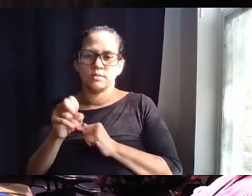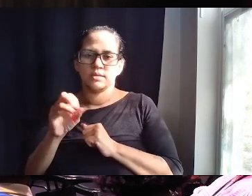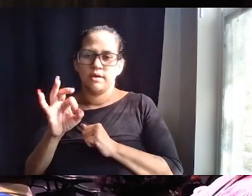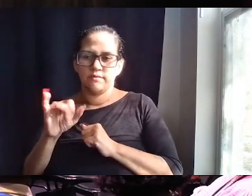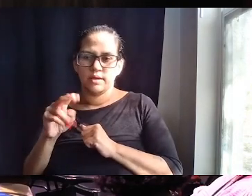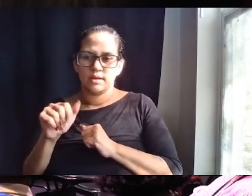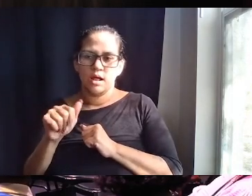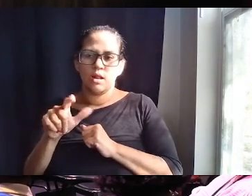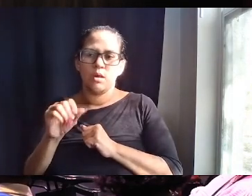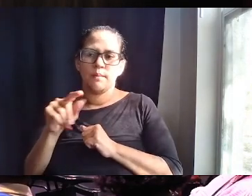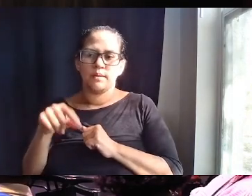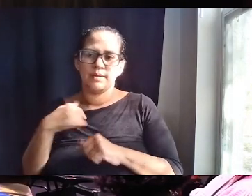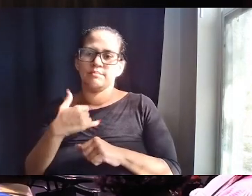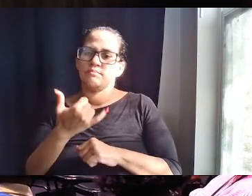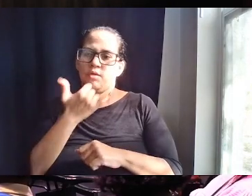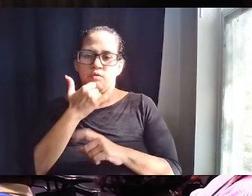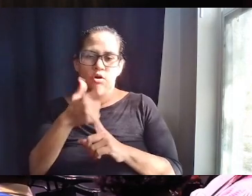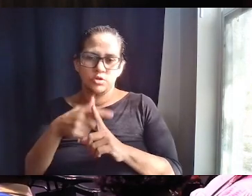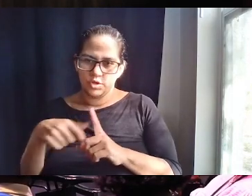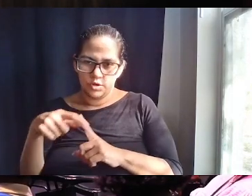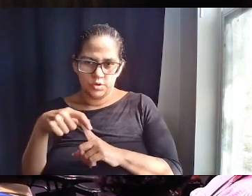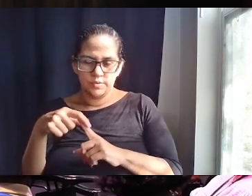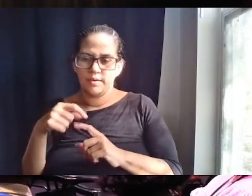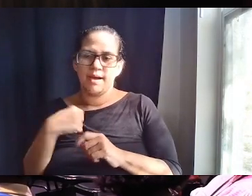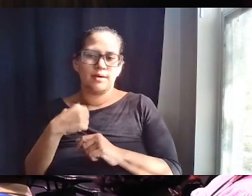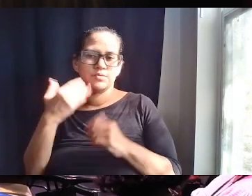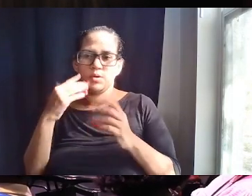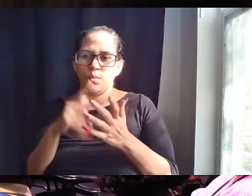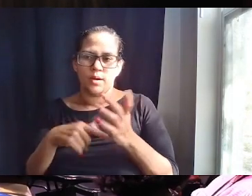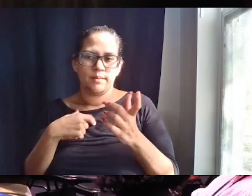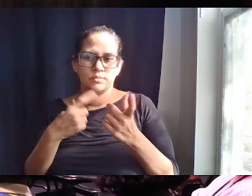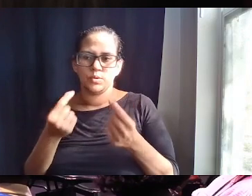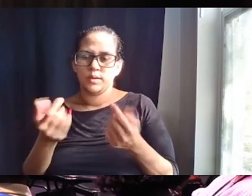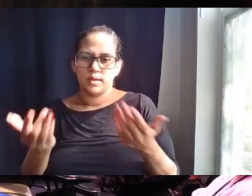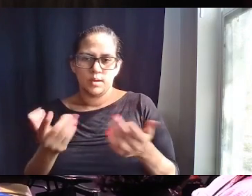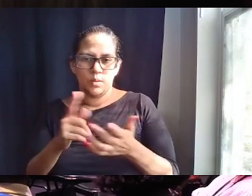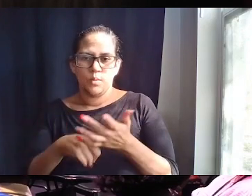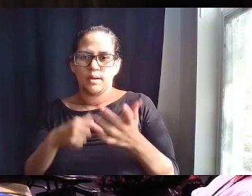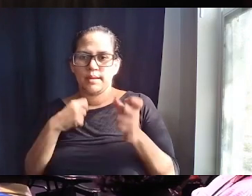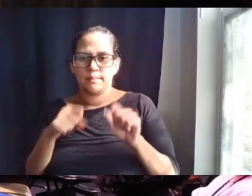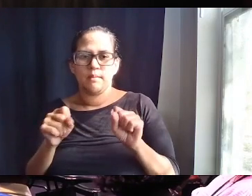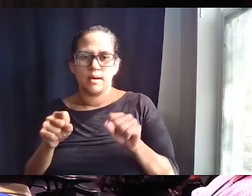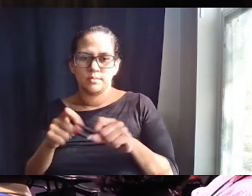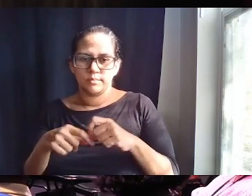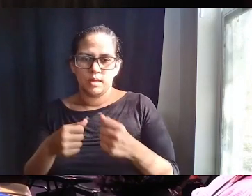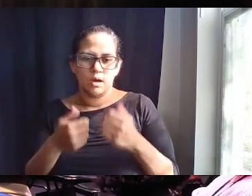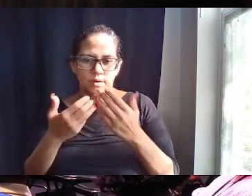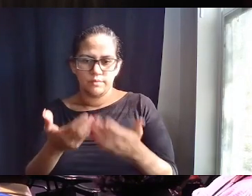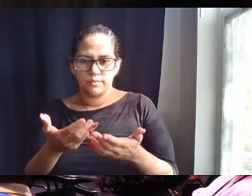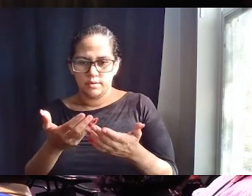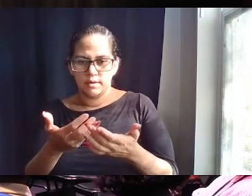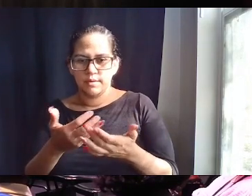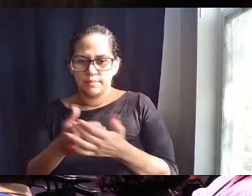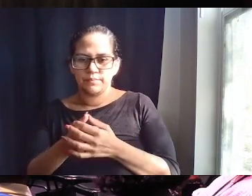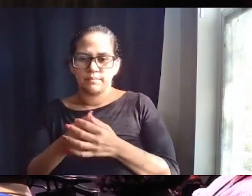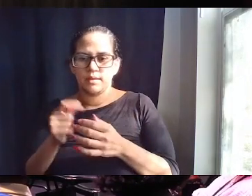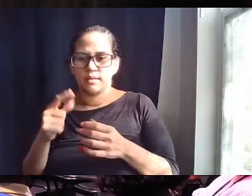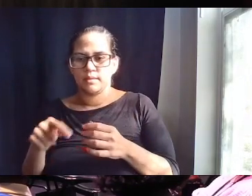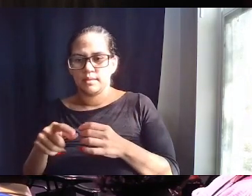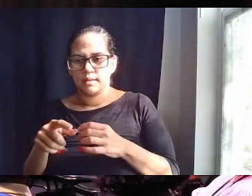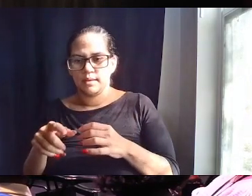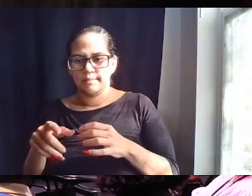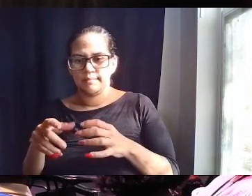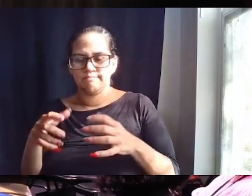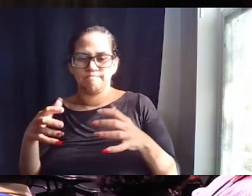circle. I don't know what I'm doing here. What can I possibly offer these titans of the American theater?